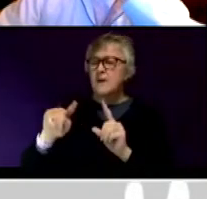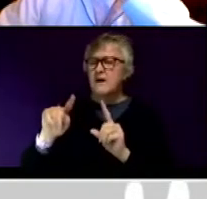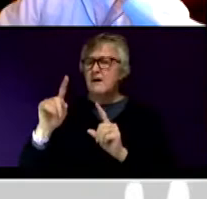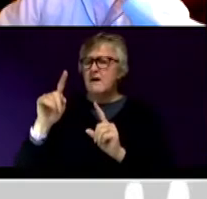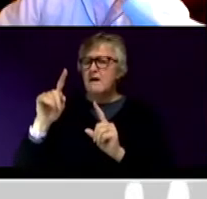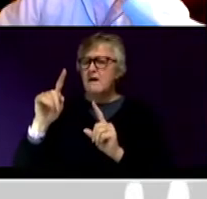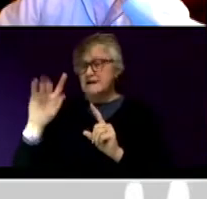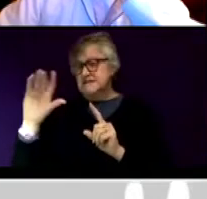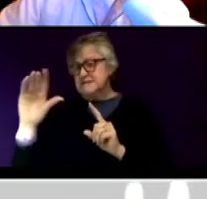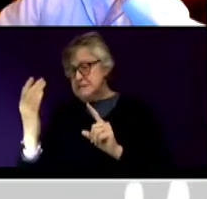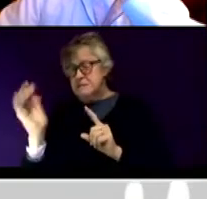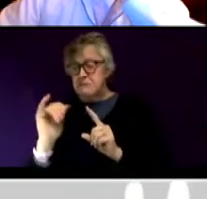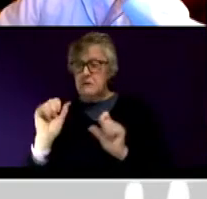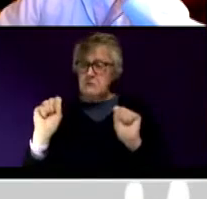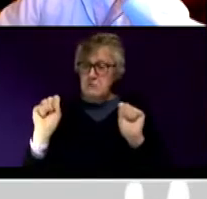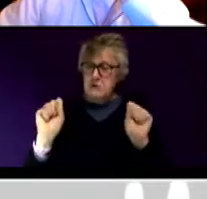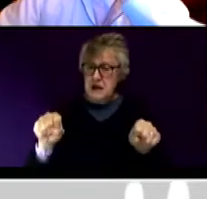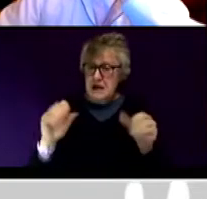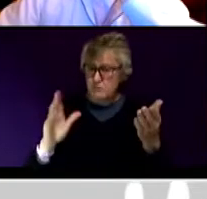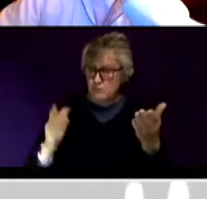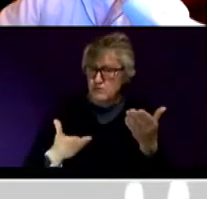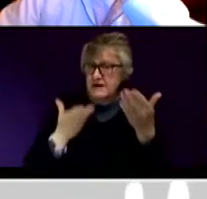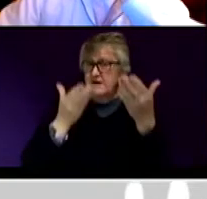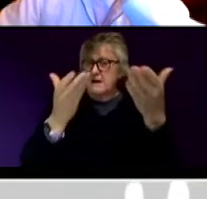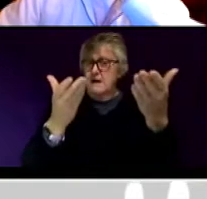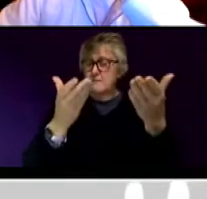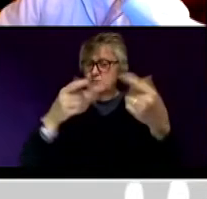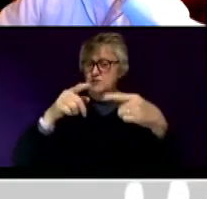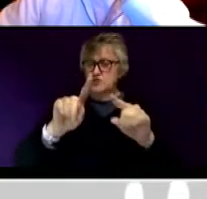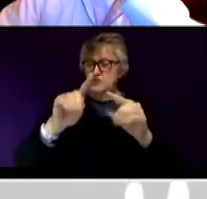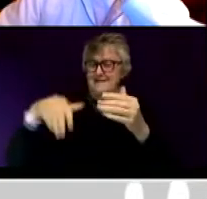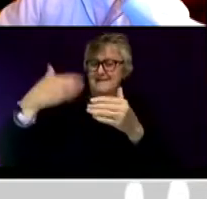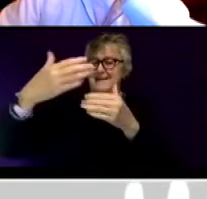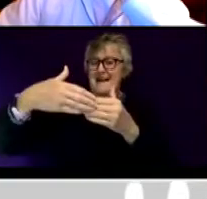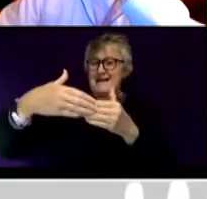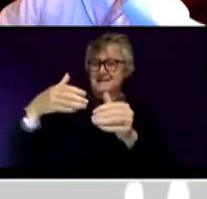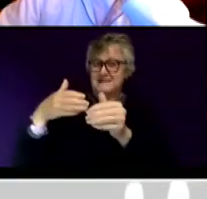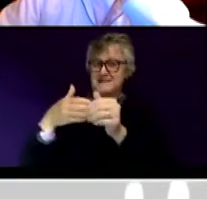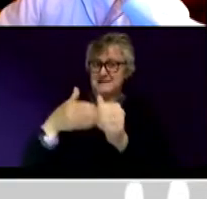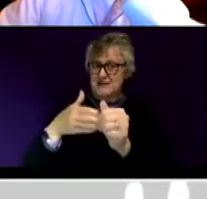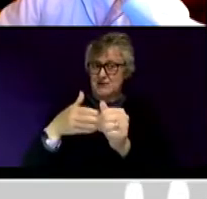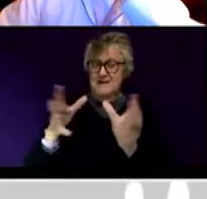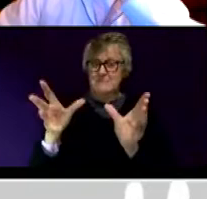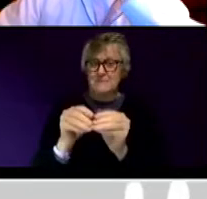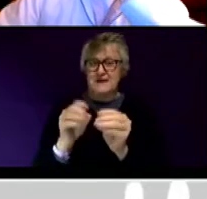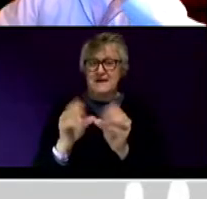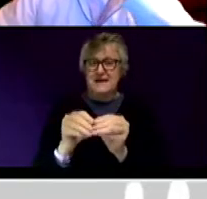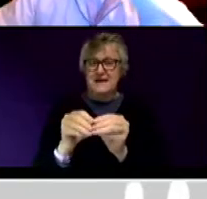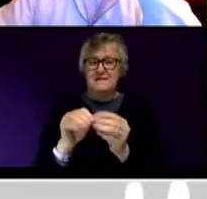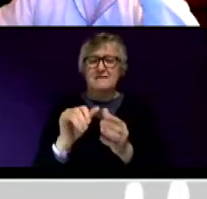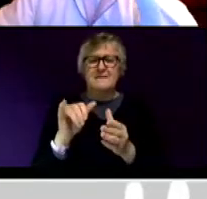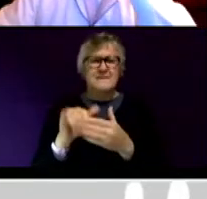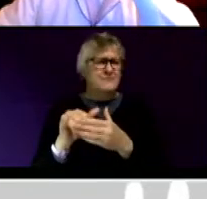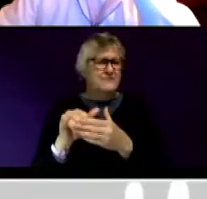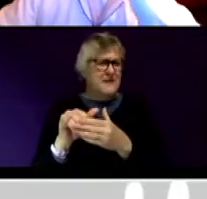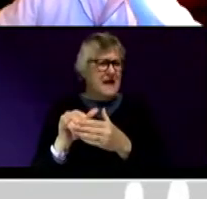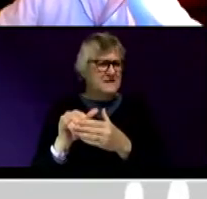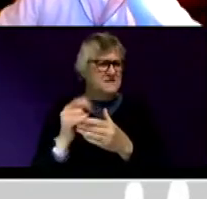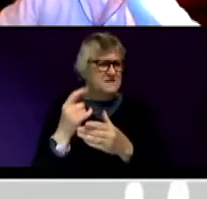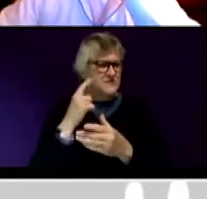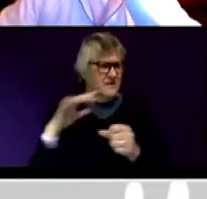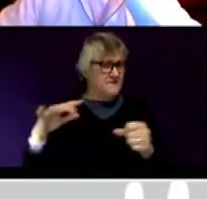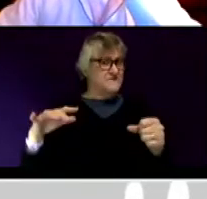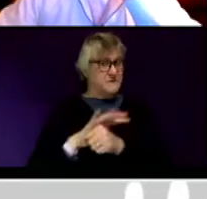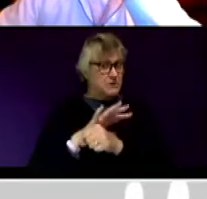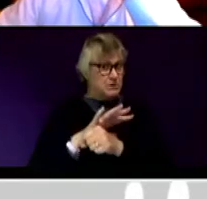steering committee meeting, because that's when we put together the full board meeting. Is that correct? I